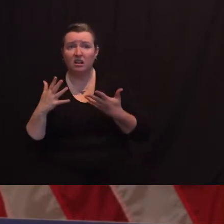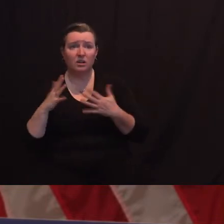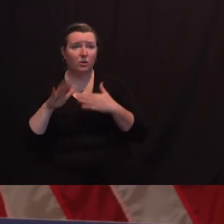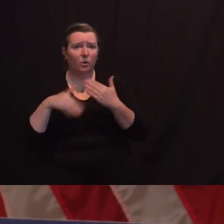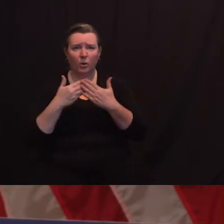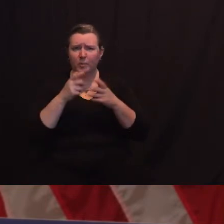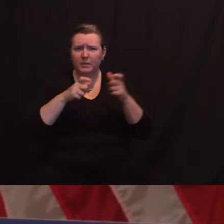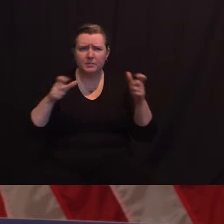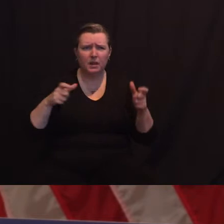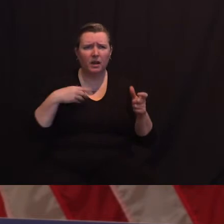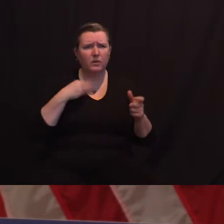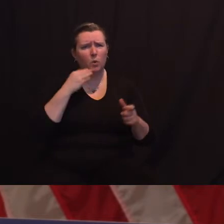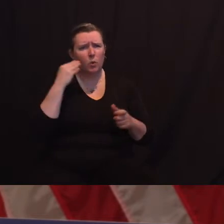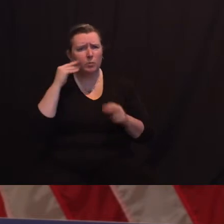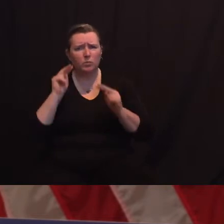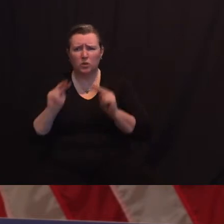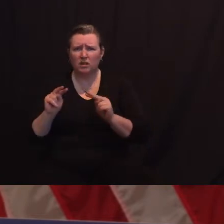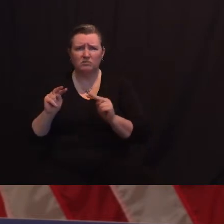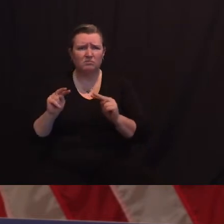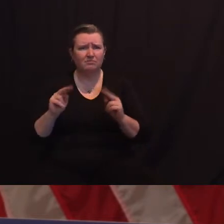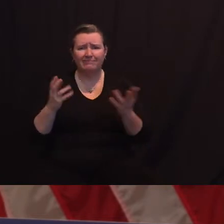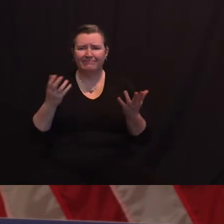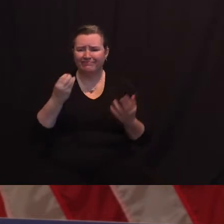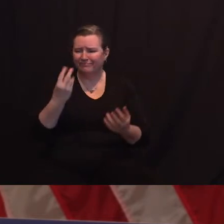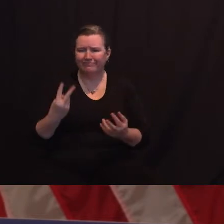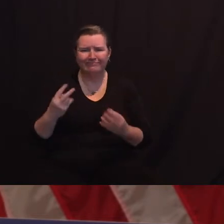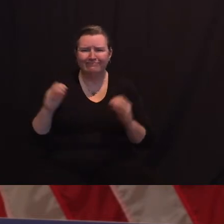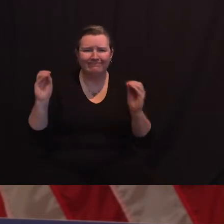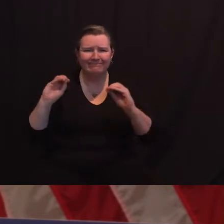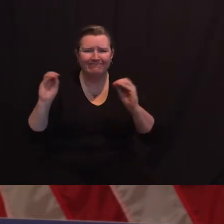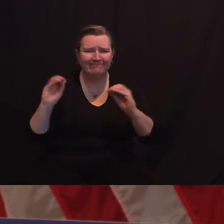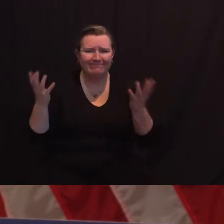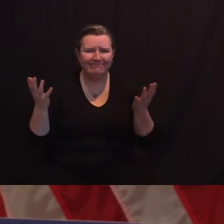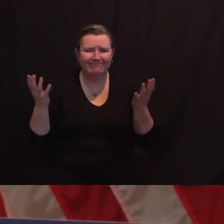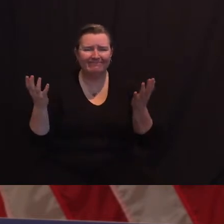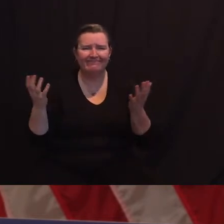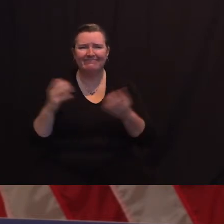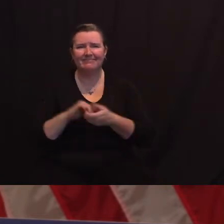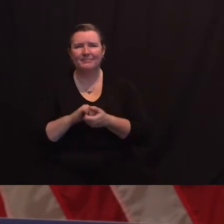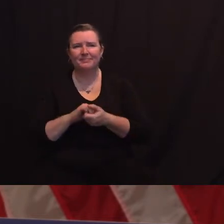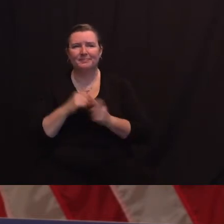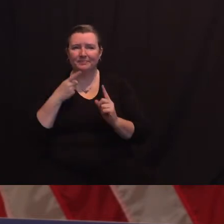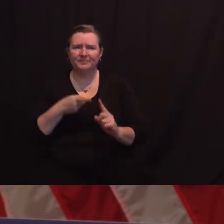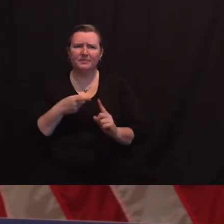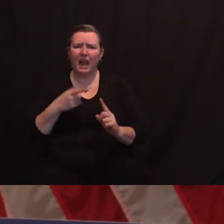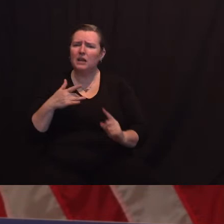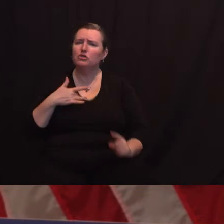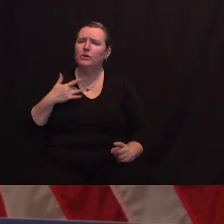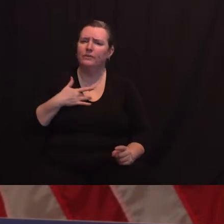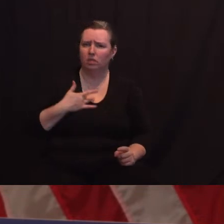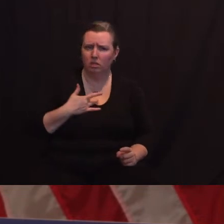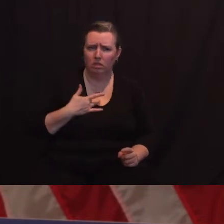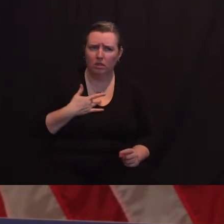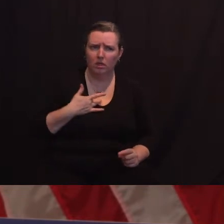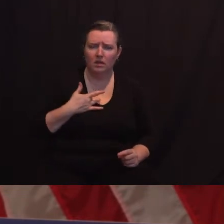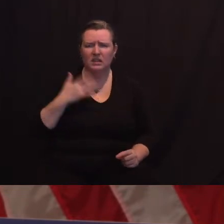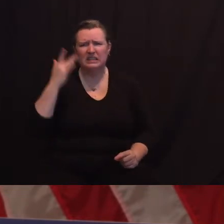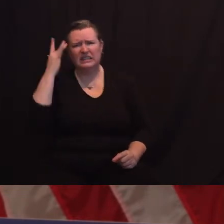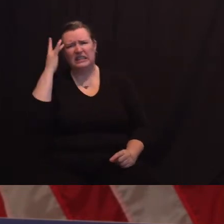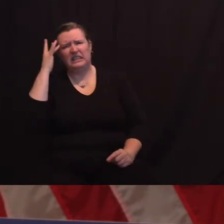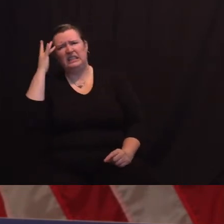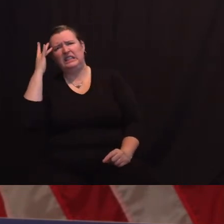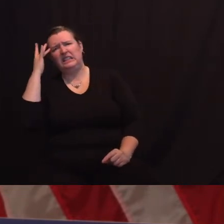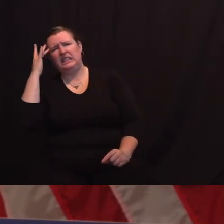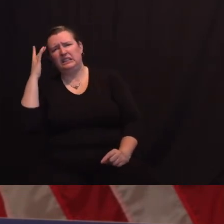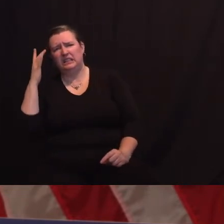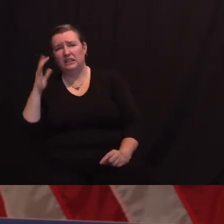these days. But it's really how they feel. And then within the hospital setting, let's say in the emergency department, they'll measure O2 saturation. They'll probably do a